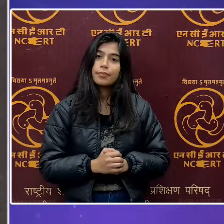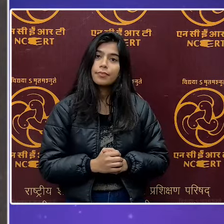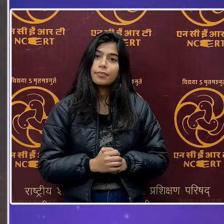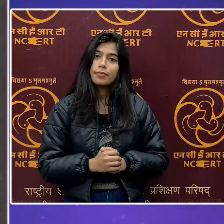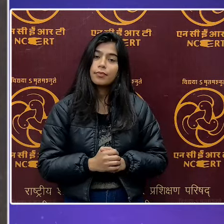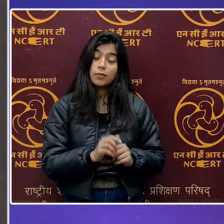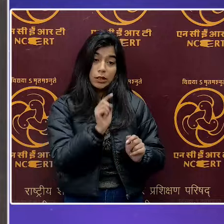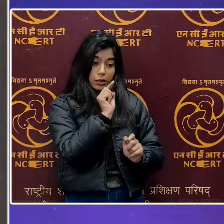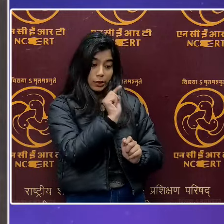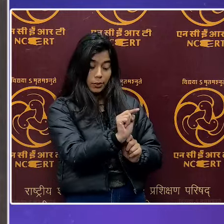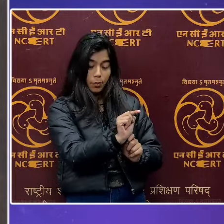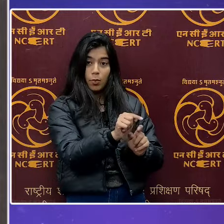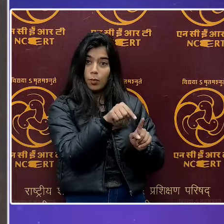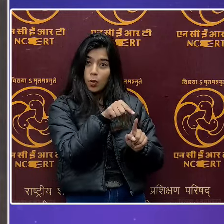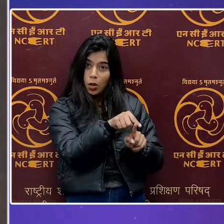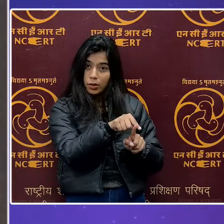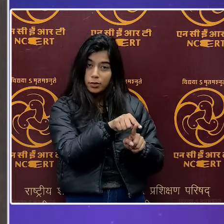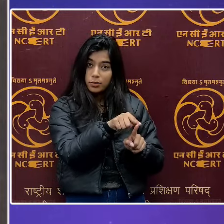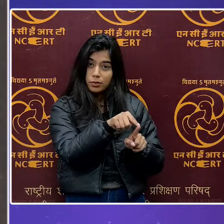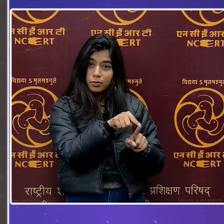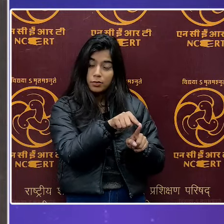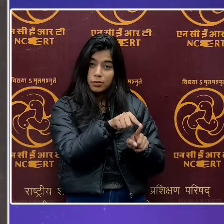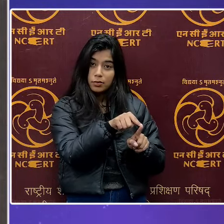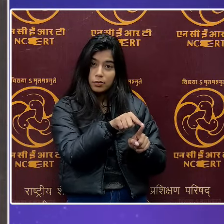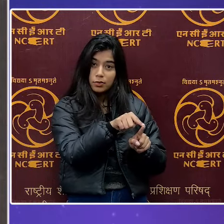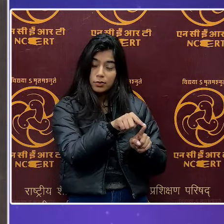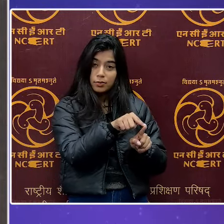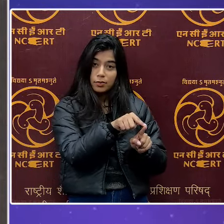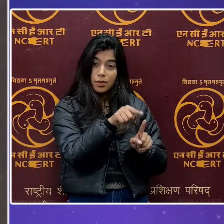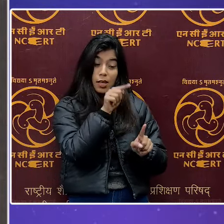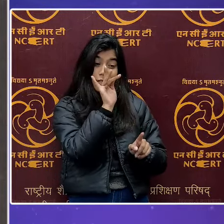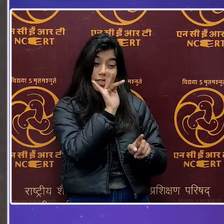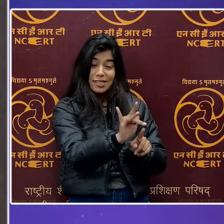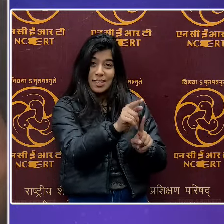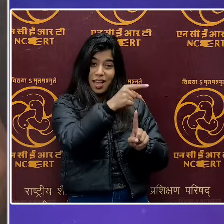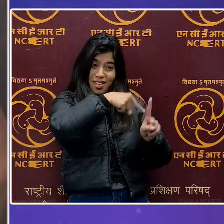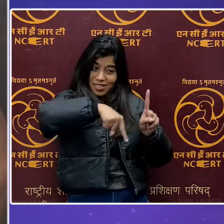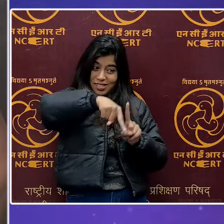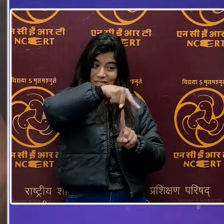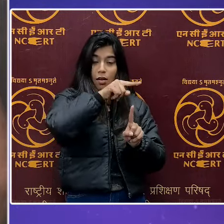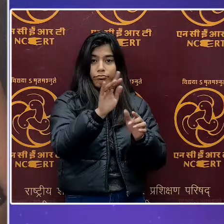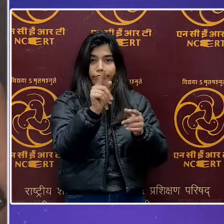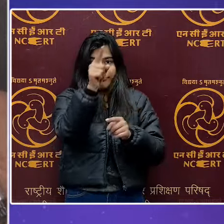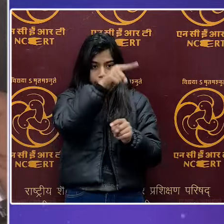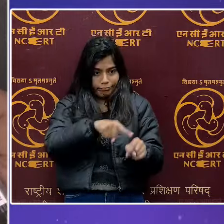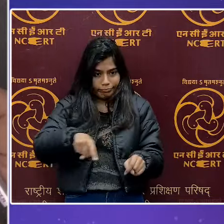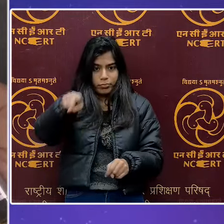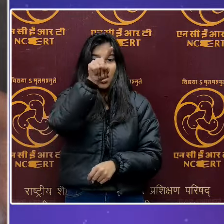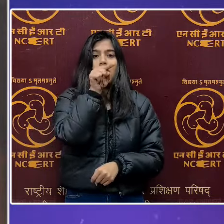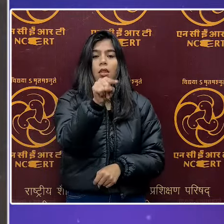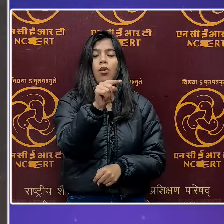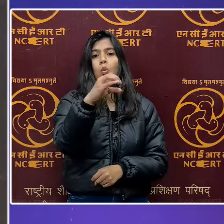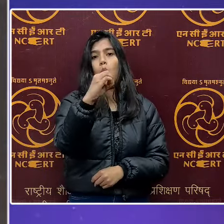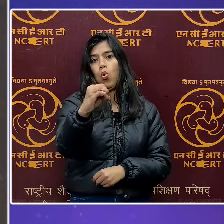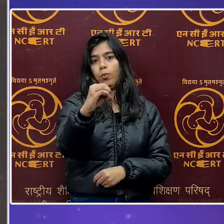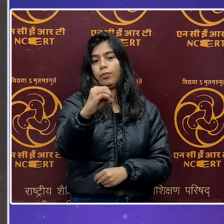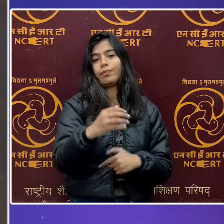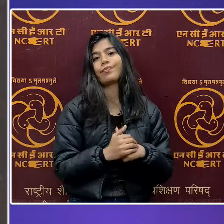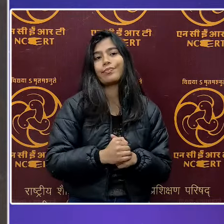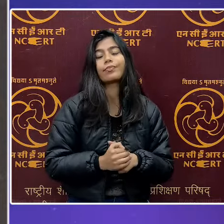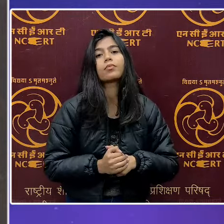where the points where these diameters are intersecting, that has to be the center of the circle, O. Okay.